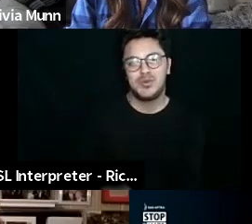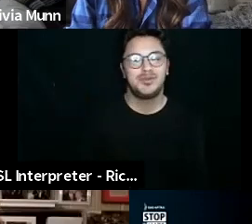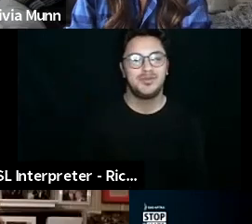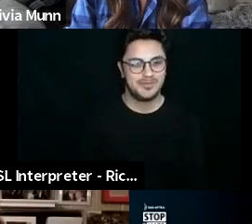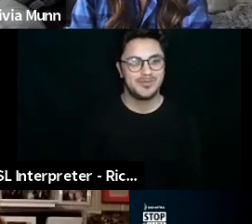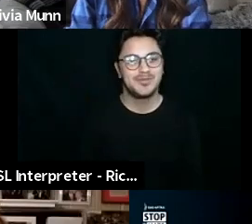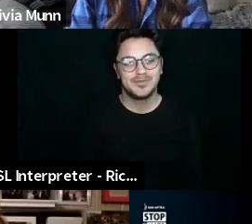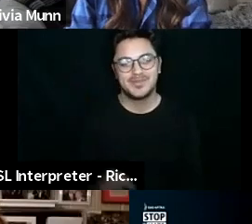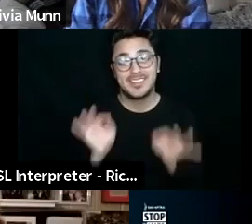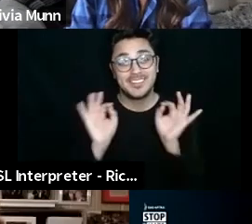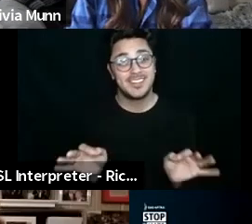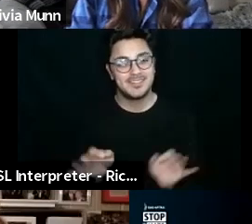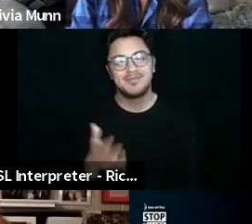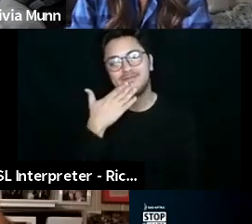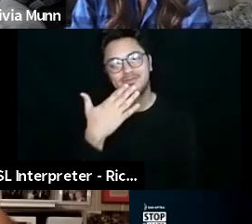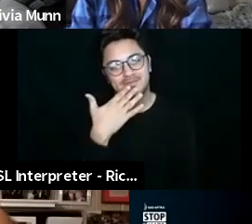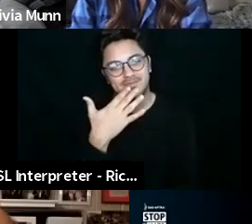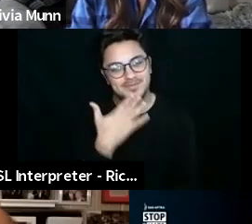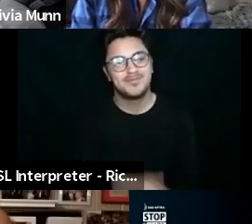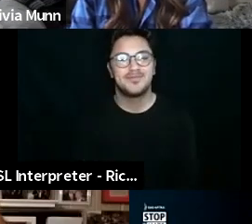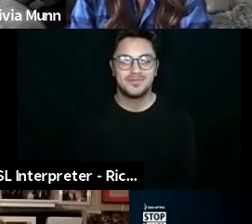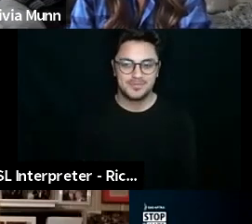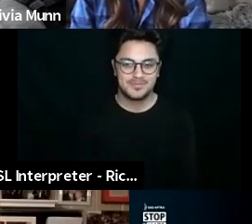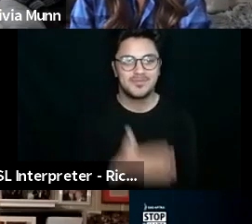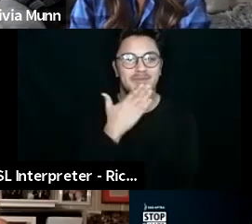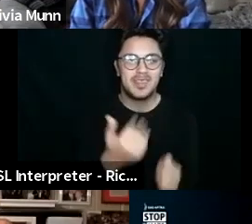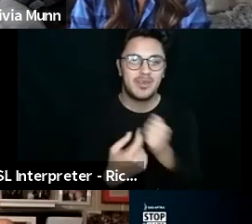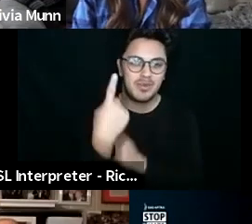Definitely. Thank you. Thank you. This was really wonderful. Thank you,